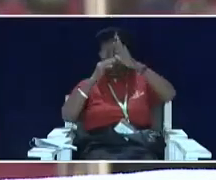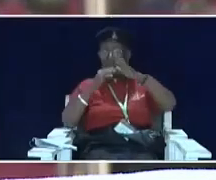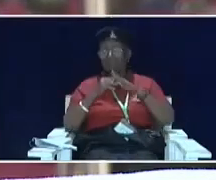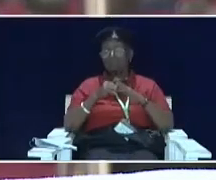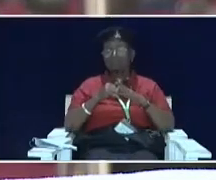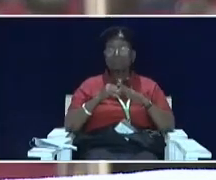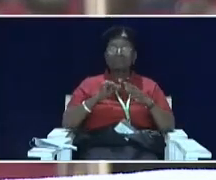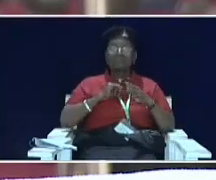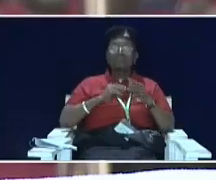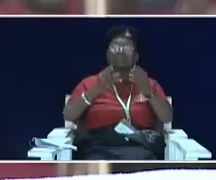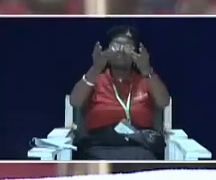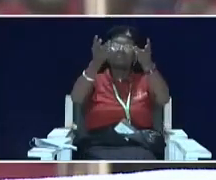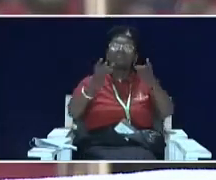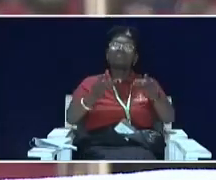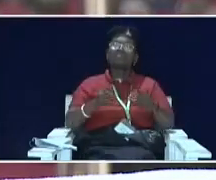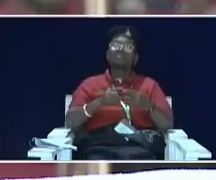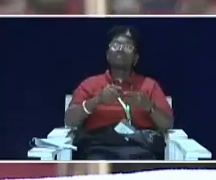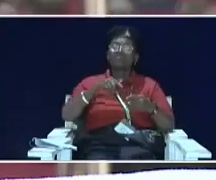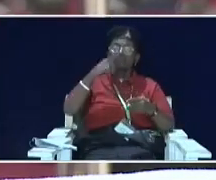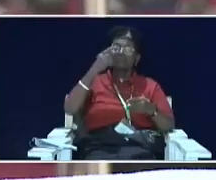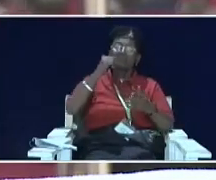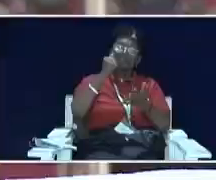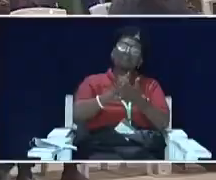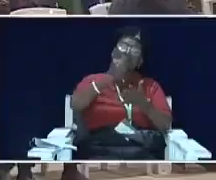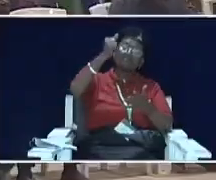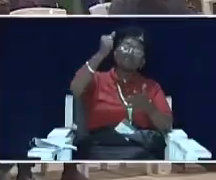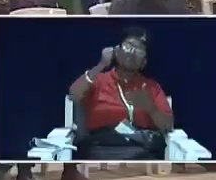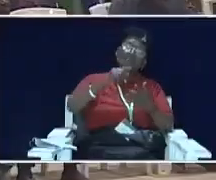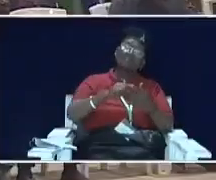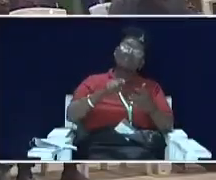I want to say amen to this too before I tell